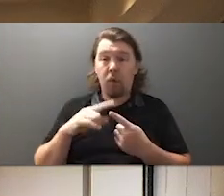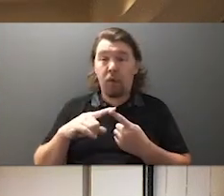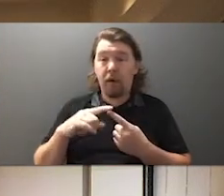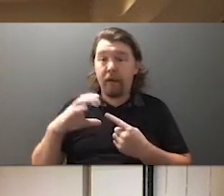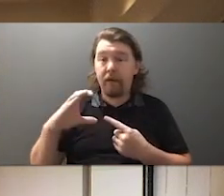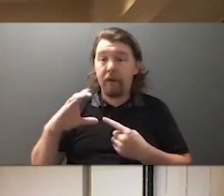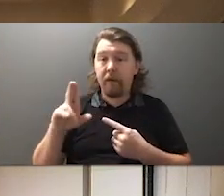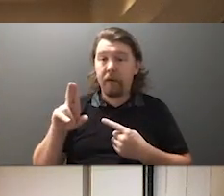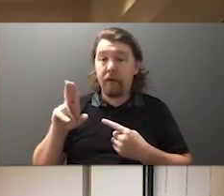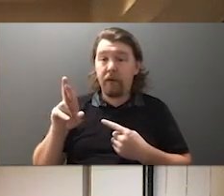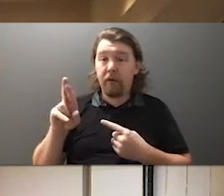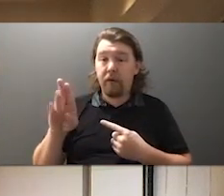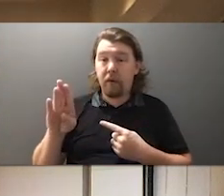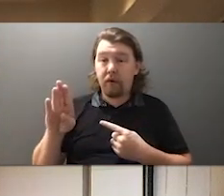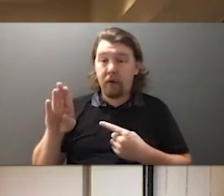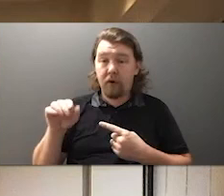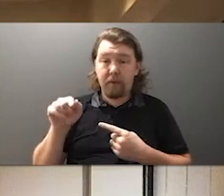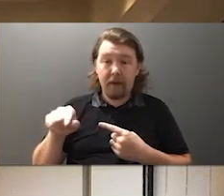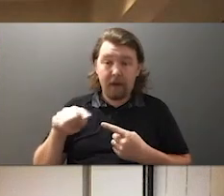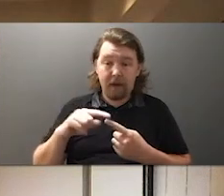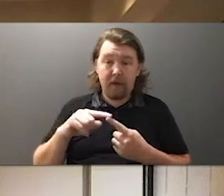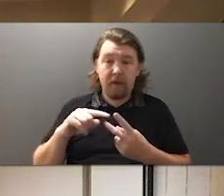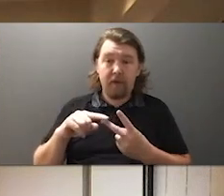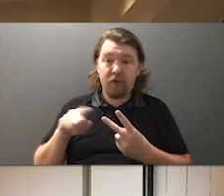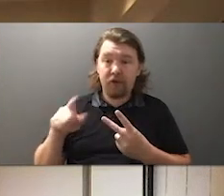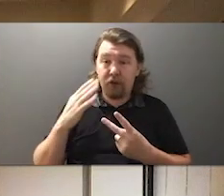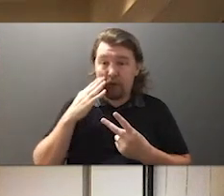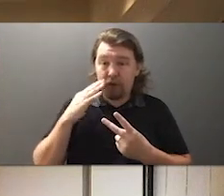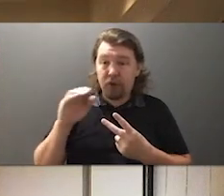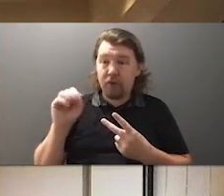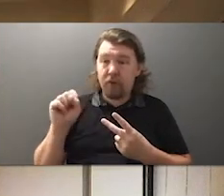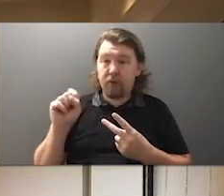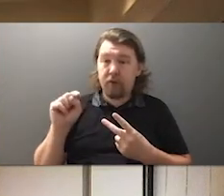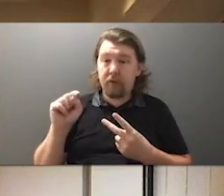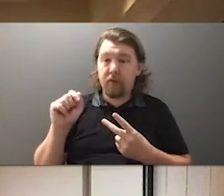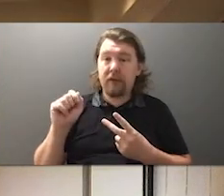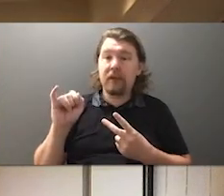she knew when there was a curb. She knew when there was stairs.